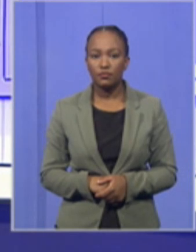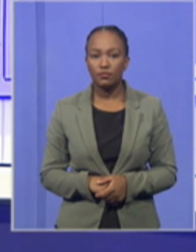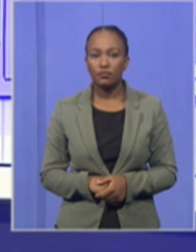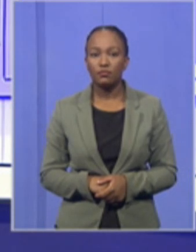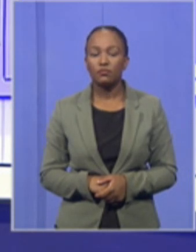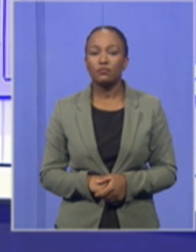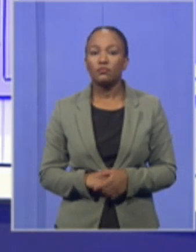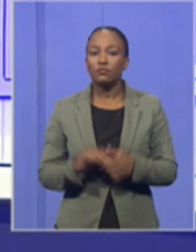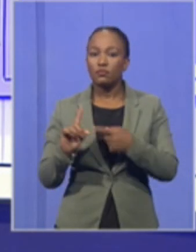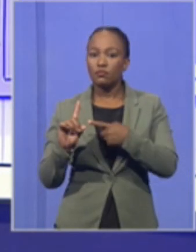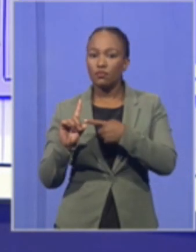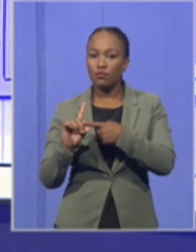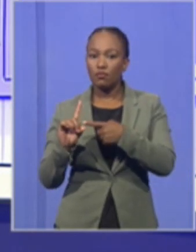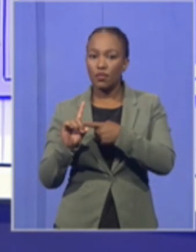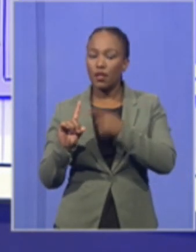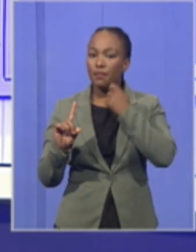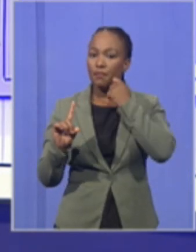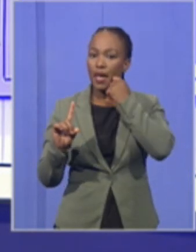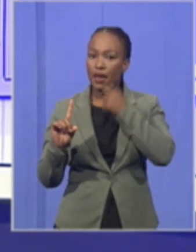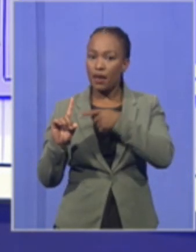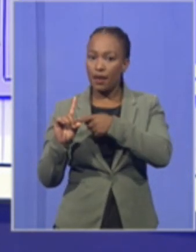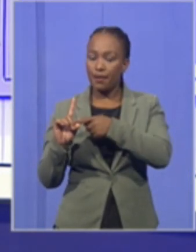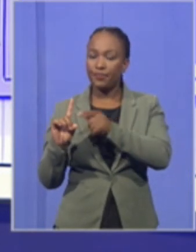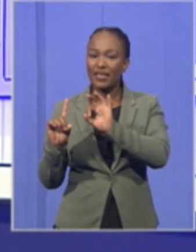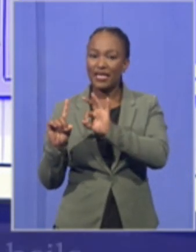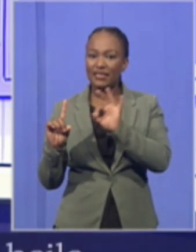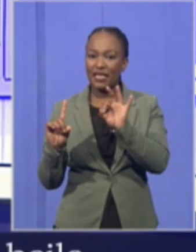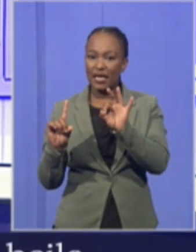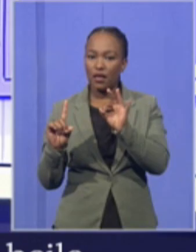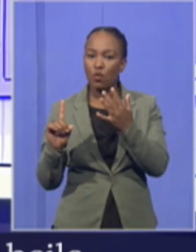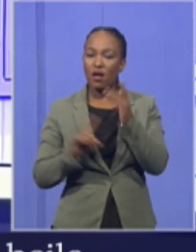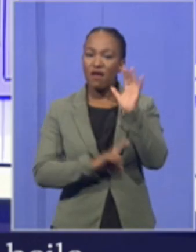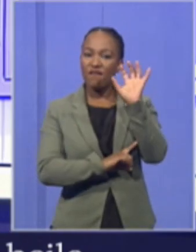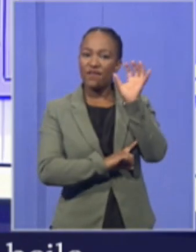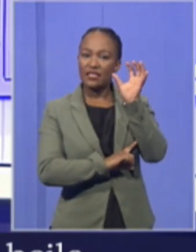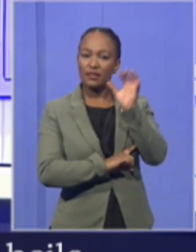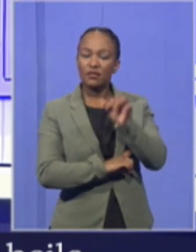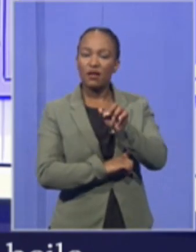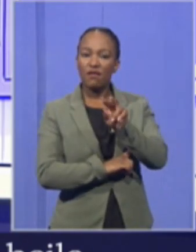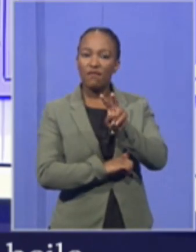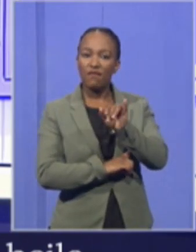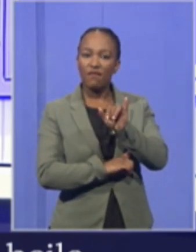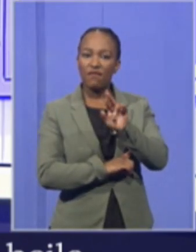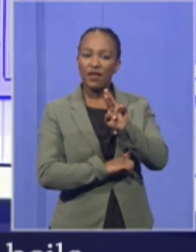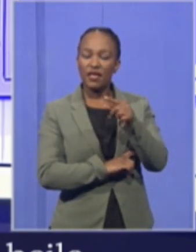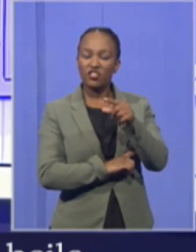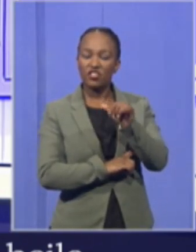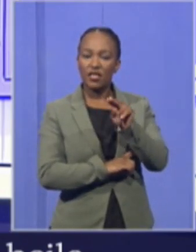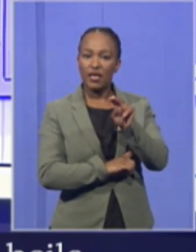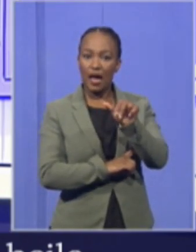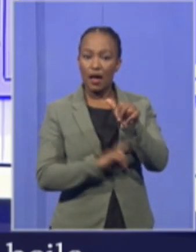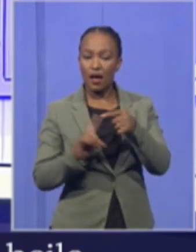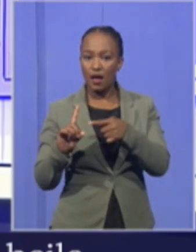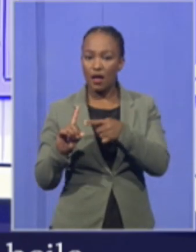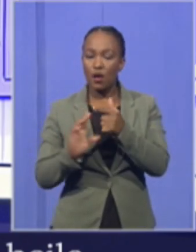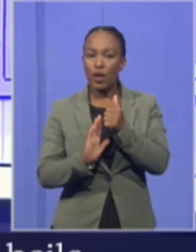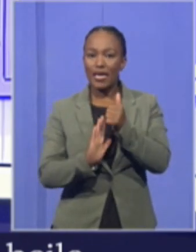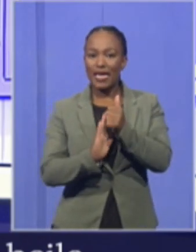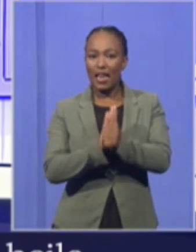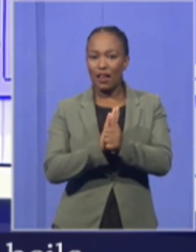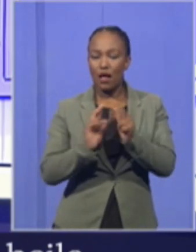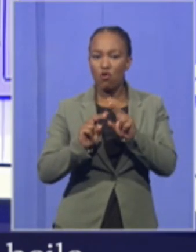Monna wa dingwaga di le 33 wa kwa Virginia kwa Free State o latofadiwang ka maiteko a polao le petelelo